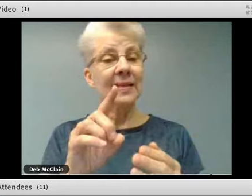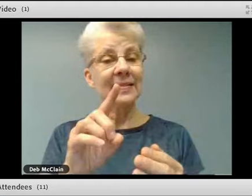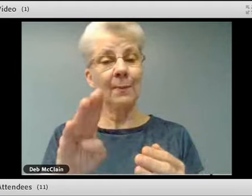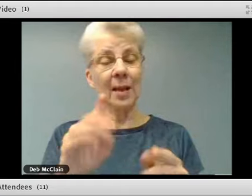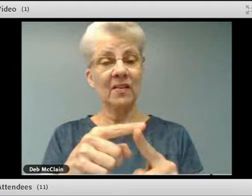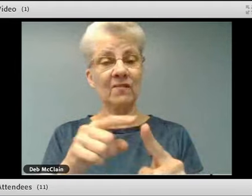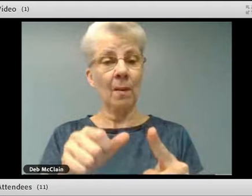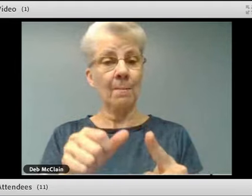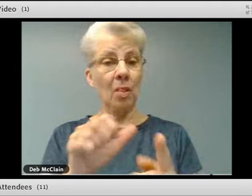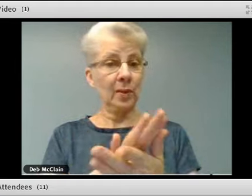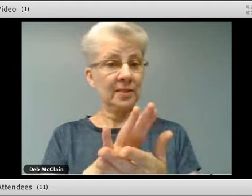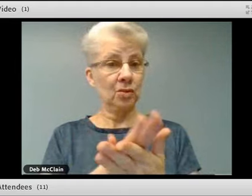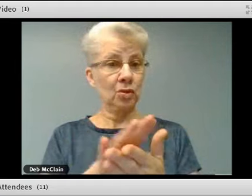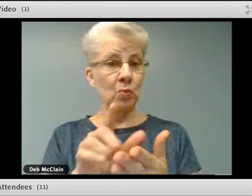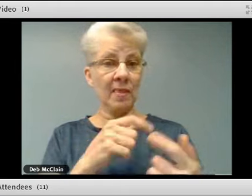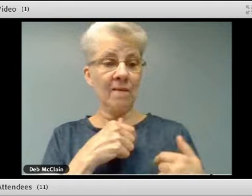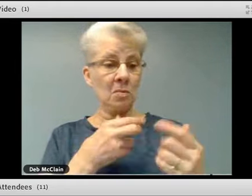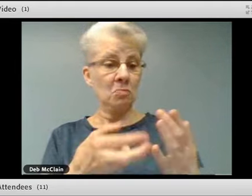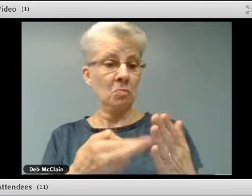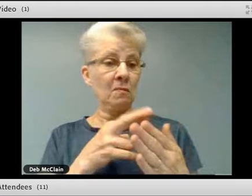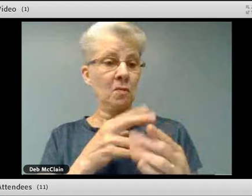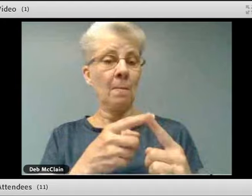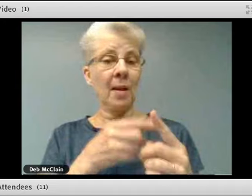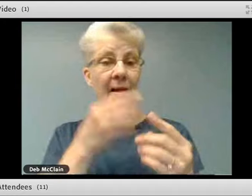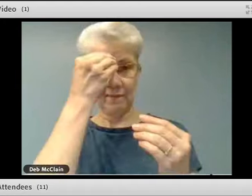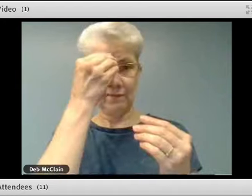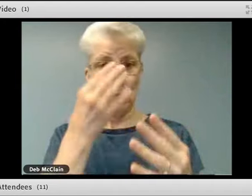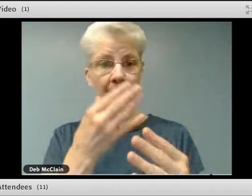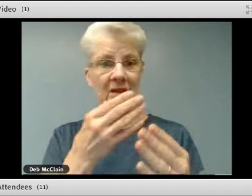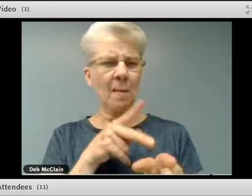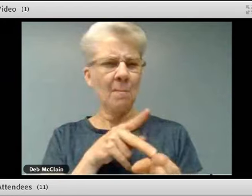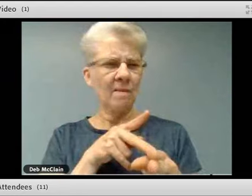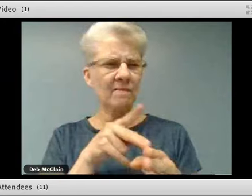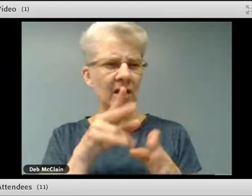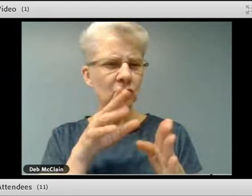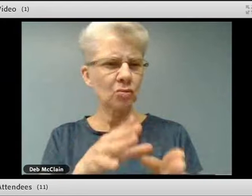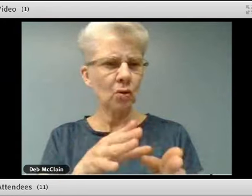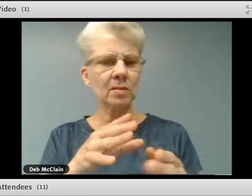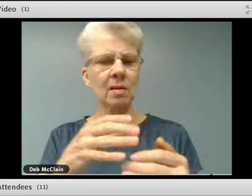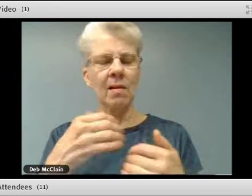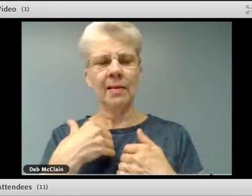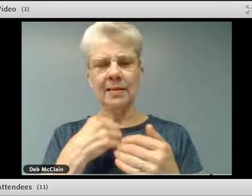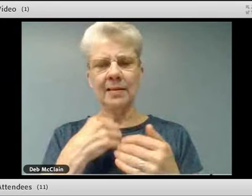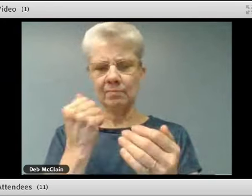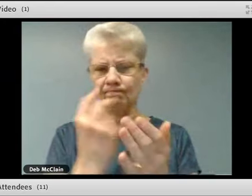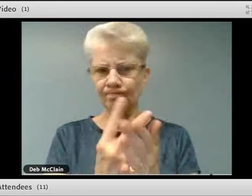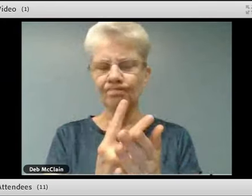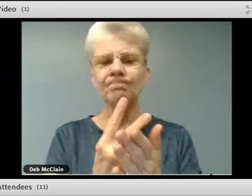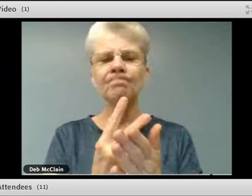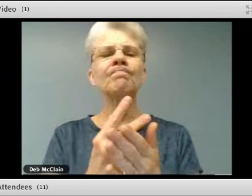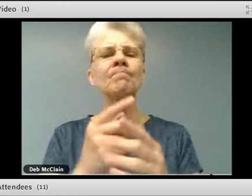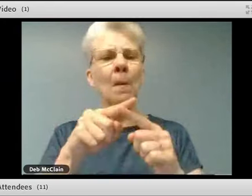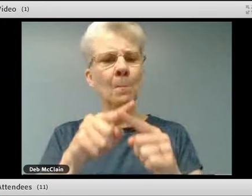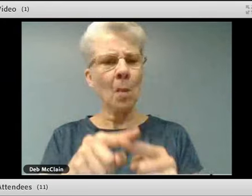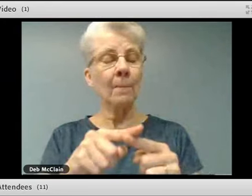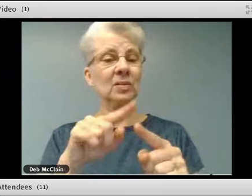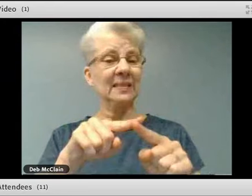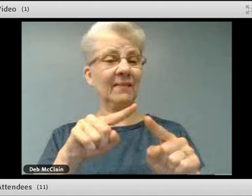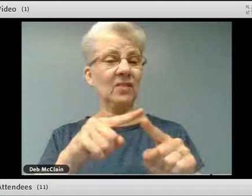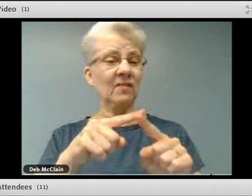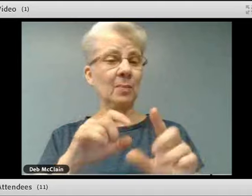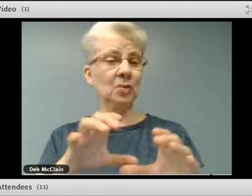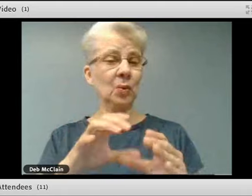other institutions where they have been reviewed by information professionals, so content is vetted and reliable, which is different from doing